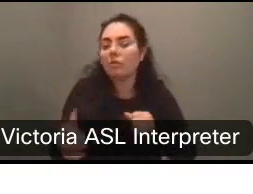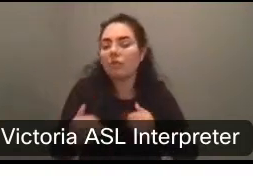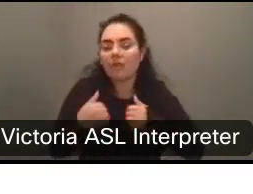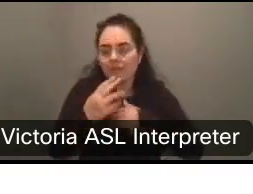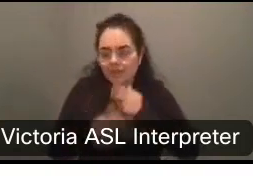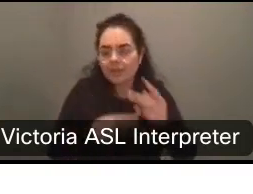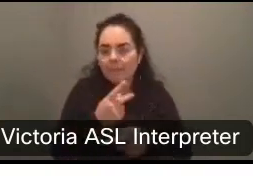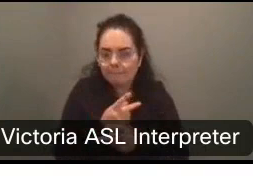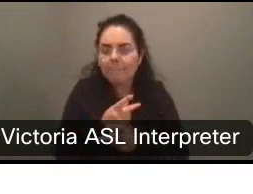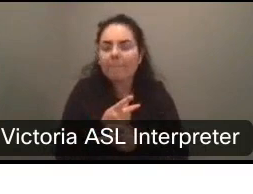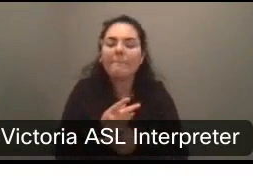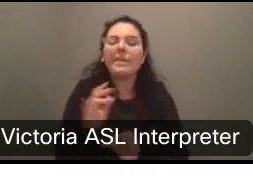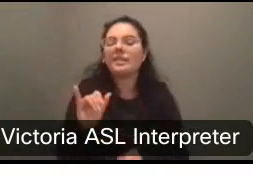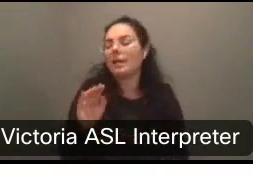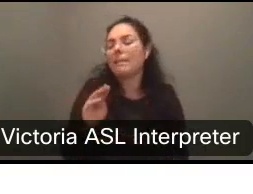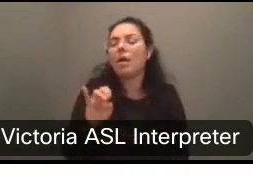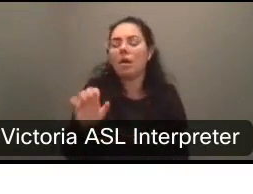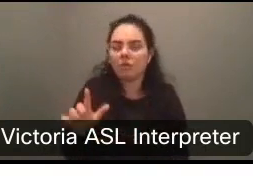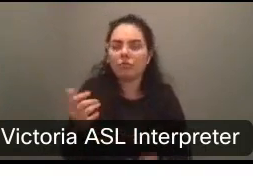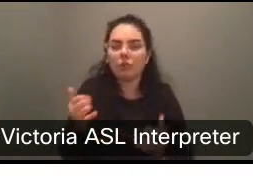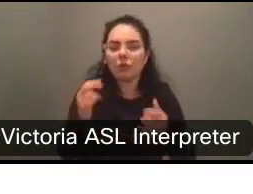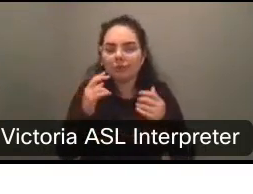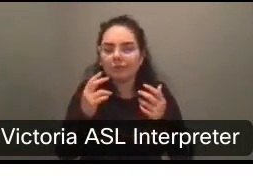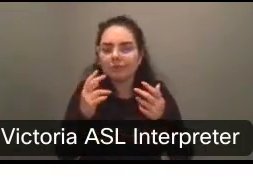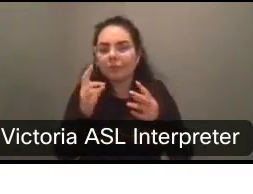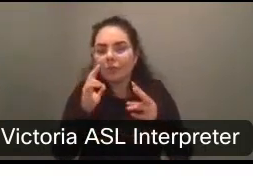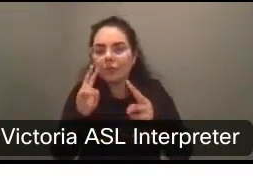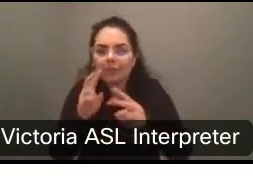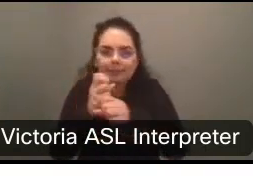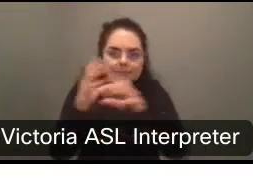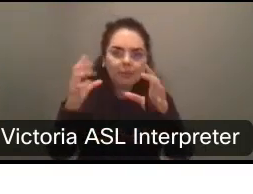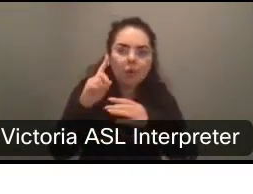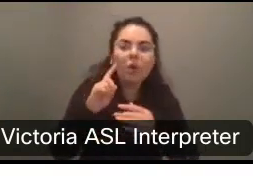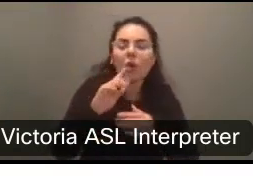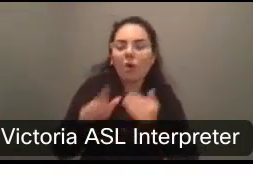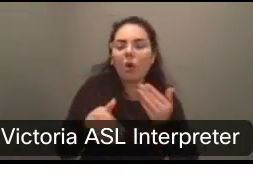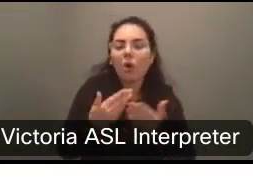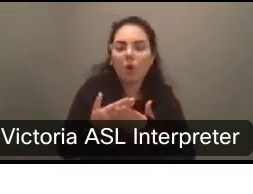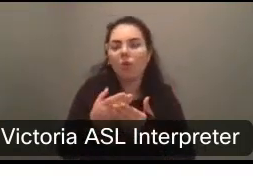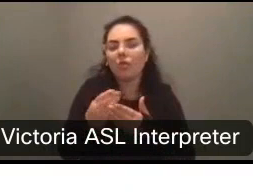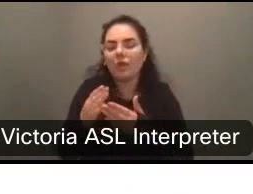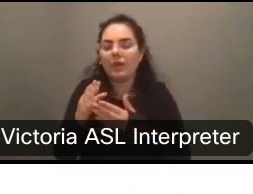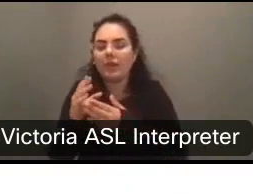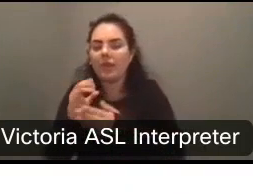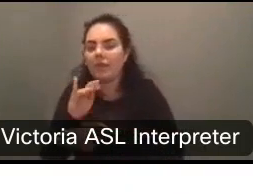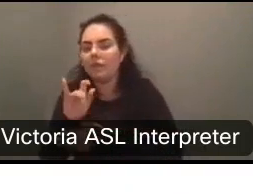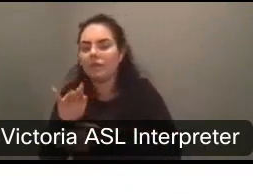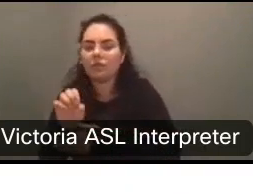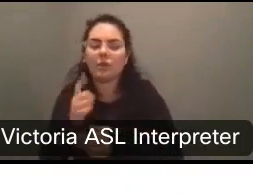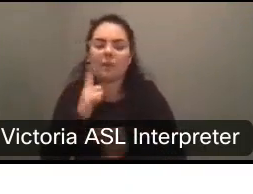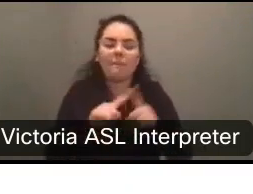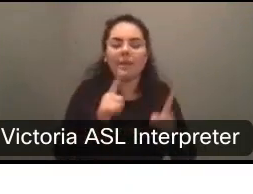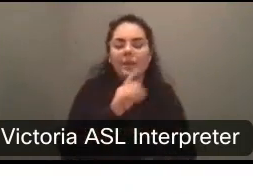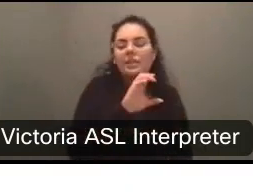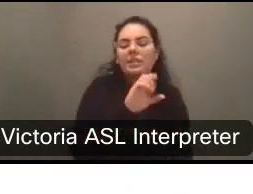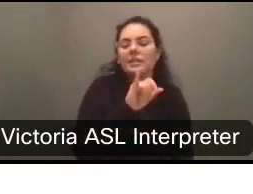this case, and it's a model we're looking at for a lot of our other critical infrastructure, but with Cisco, we have a very tight partnership where they'll actually help to